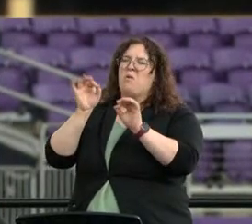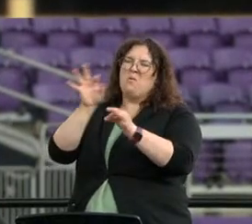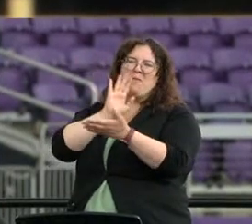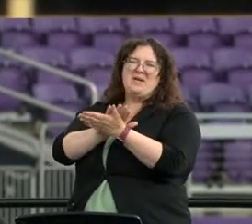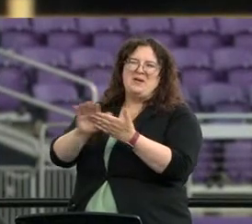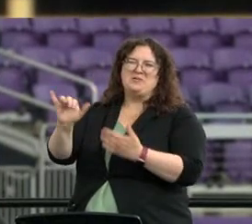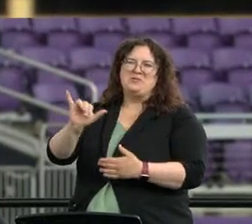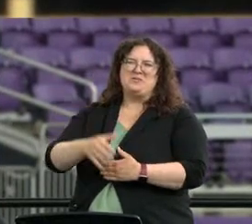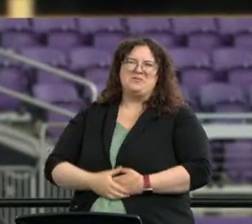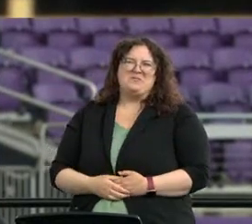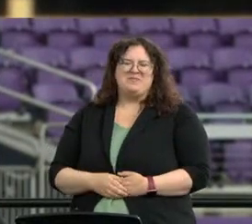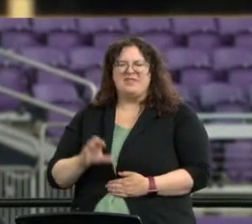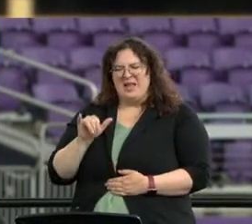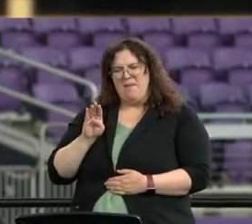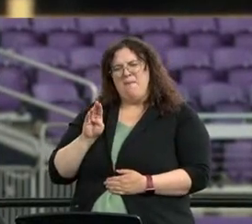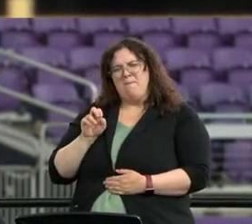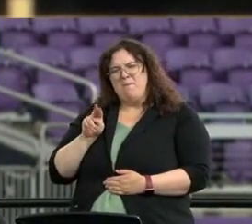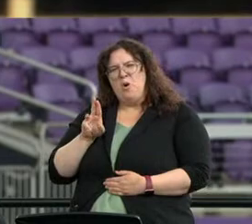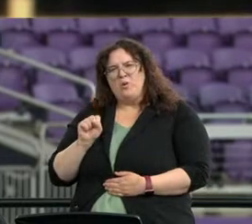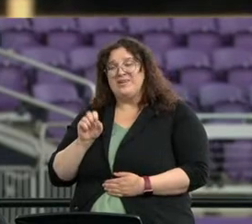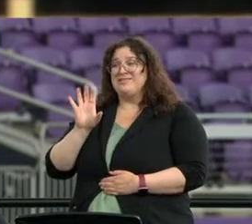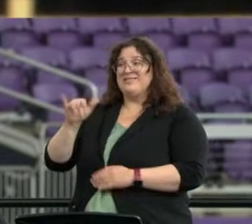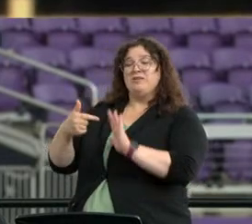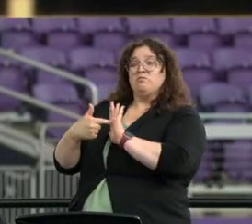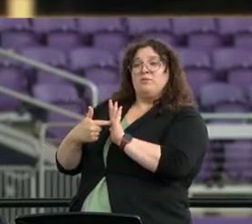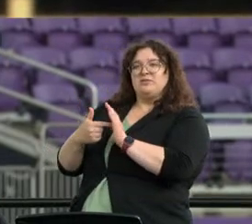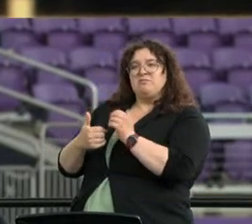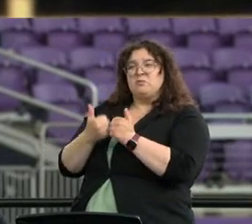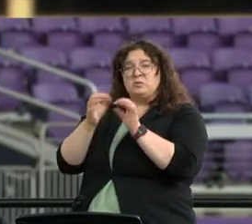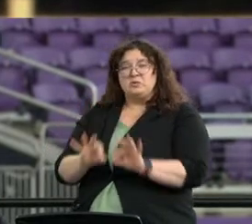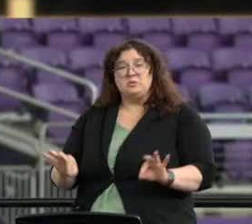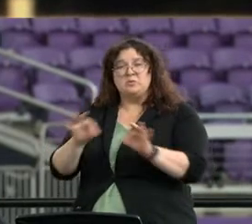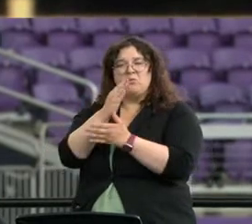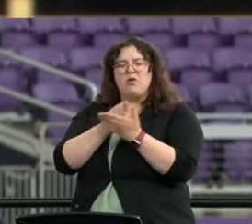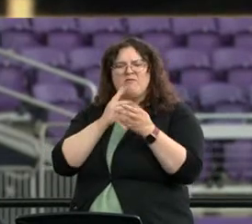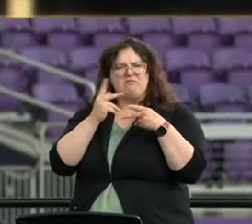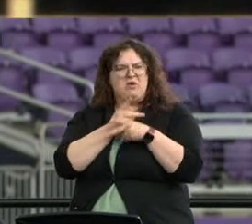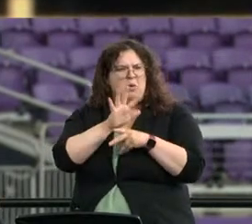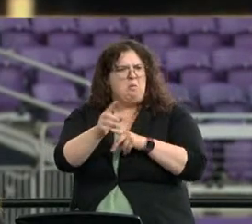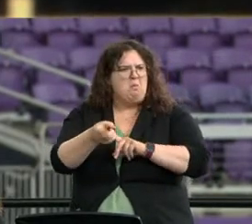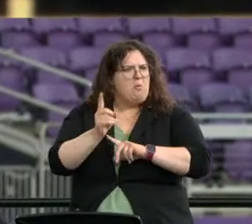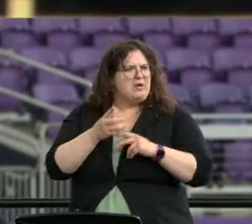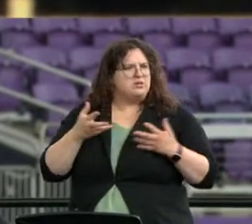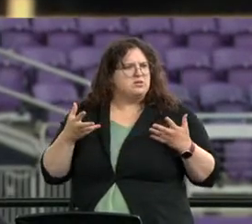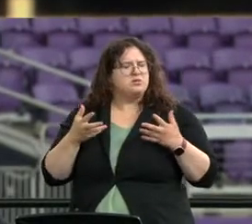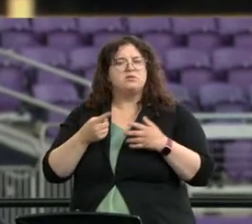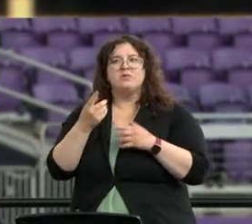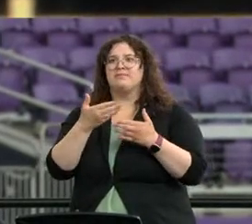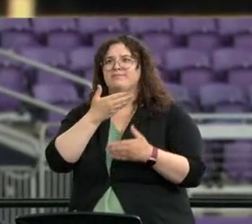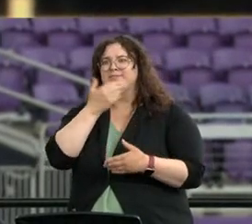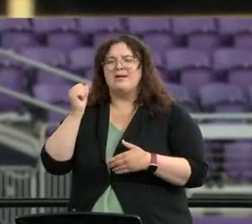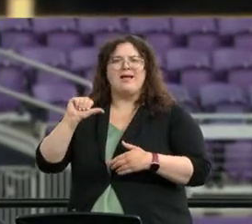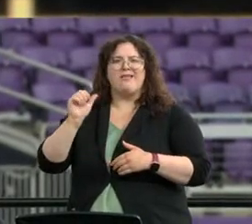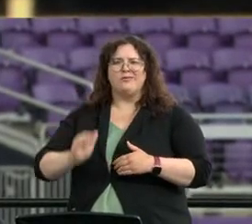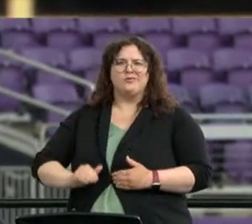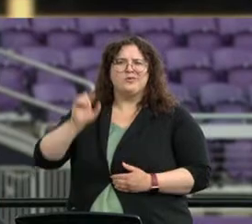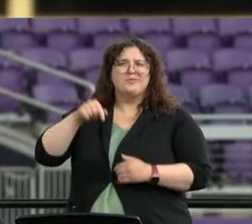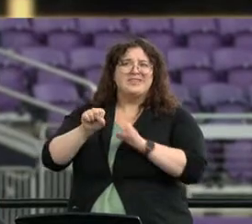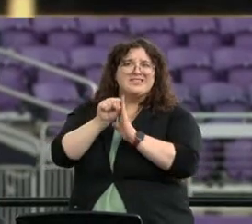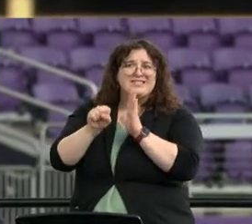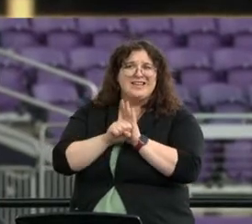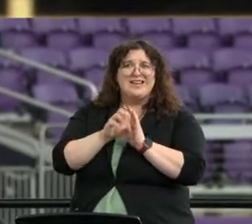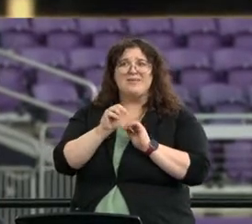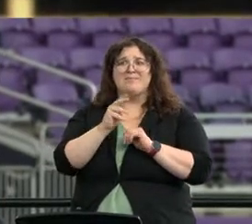bonus. To me, this represents the most important factor about finding your moment. One of the best athletes to ever grow up in this state,